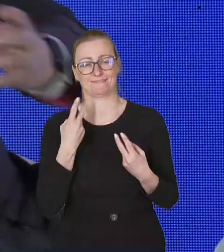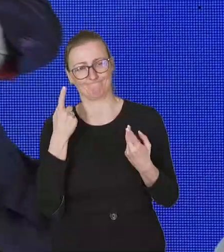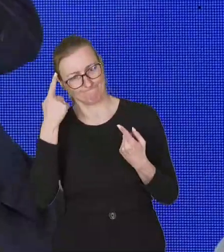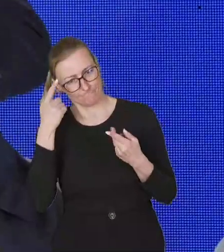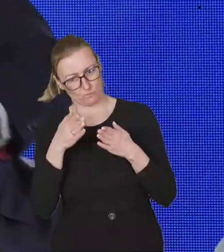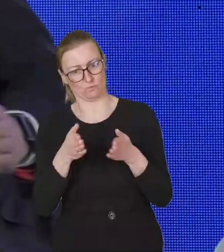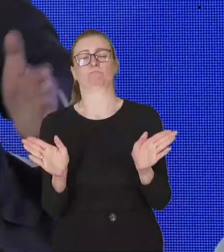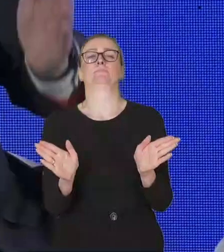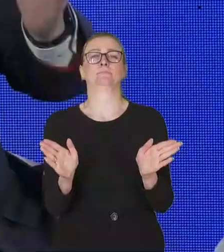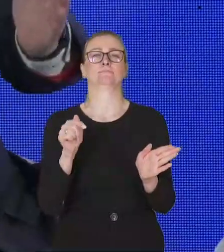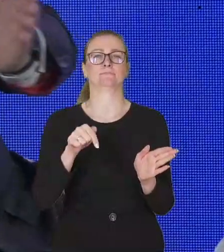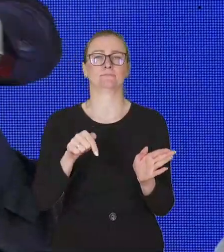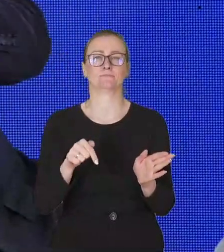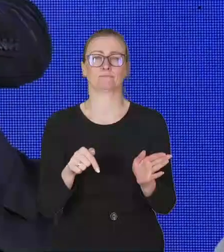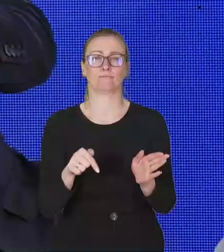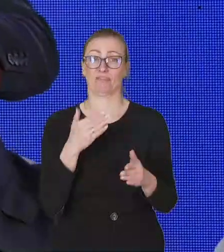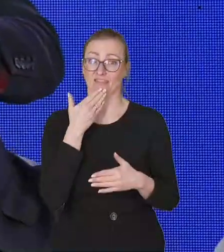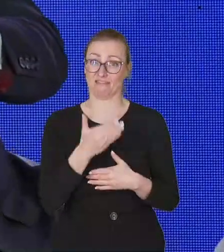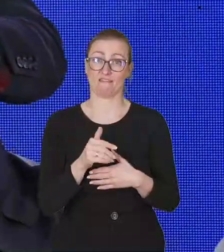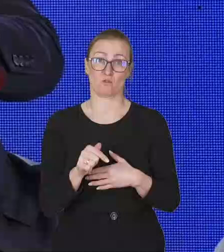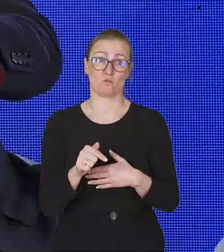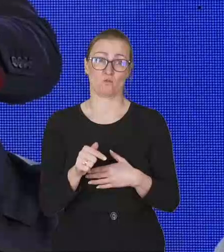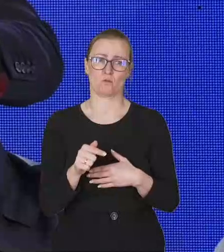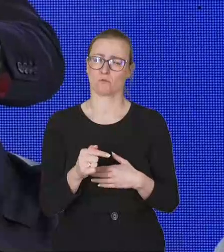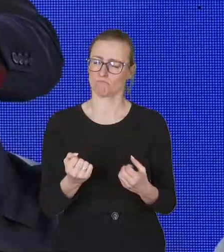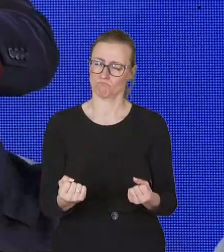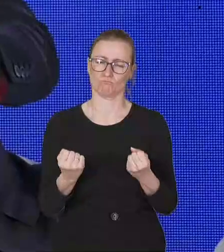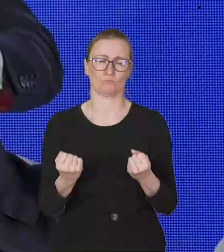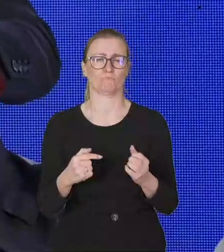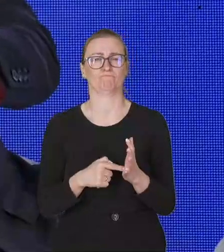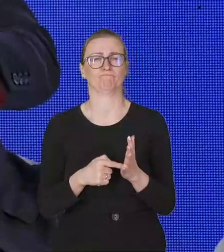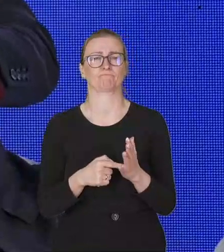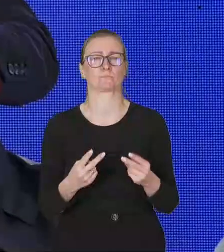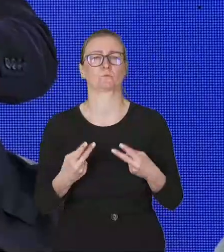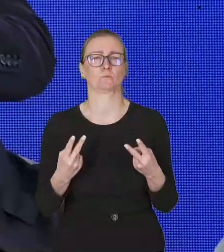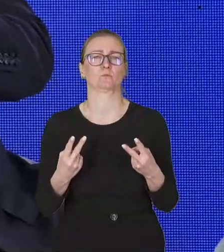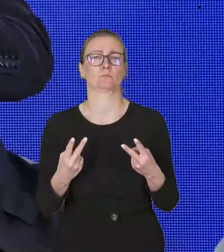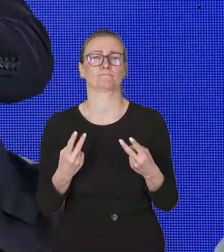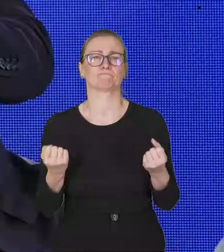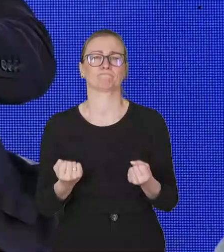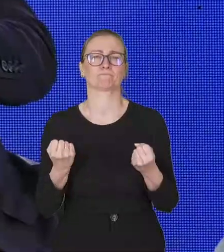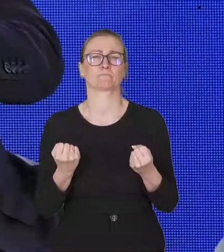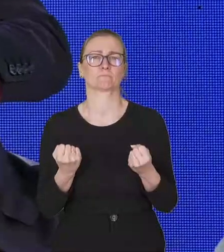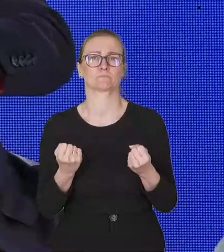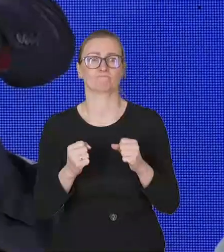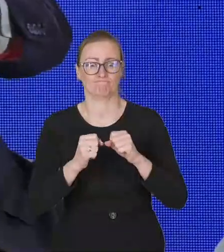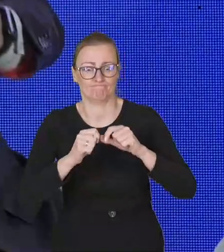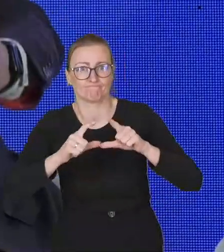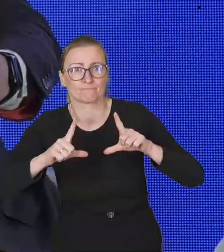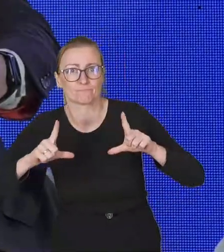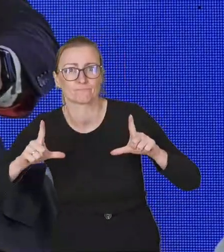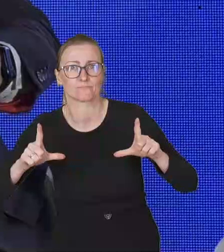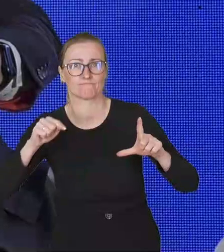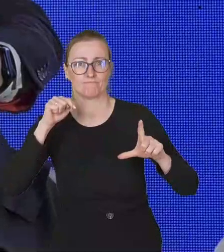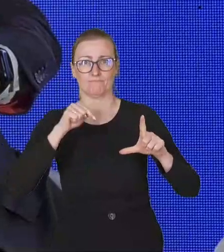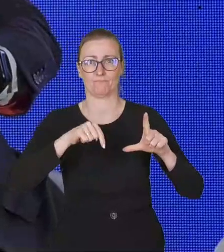cooperation, to look at for the aficionados, higher TRL levels, so take something